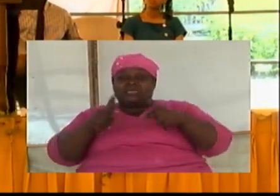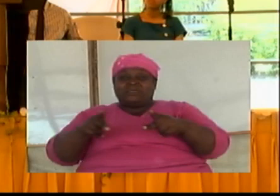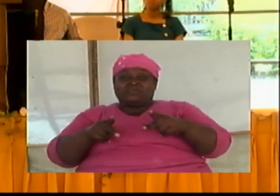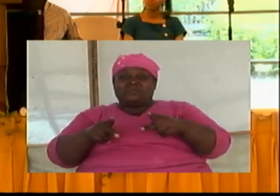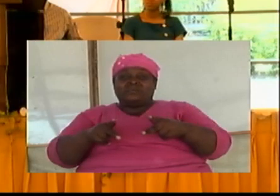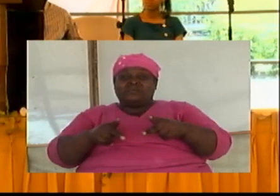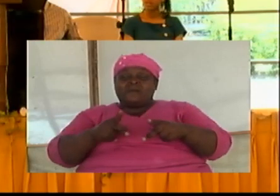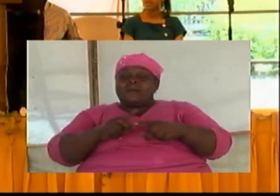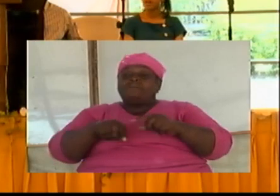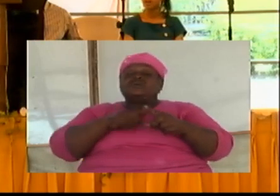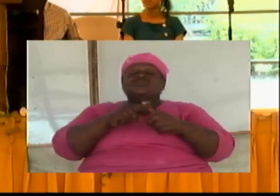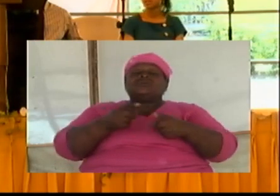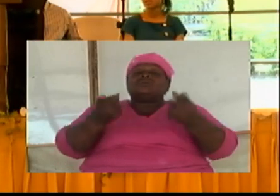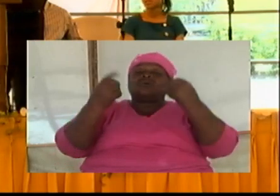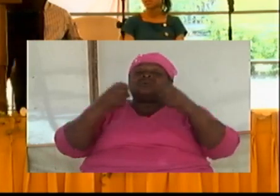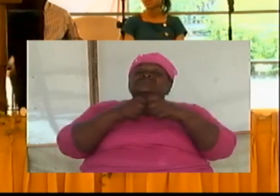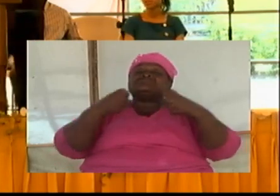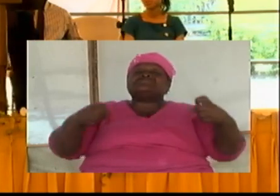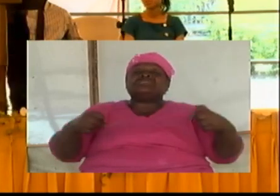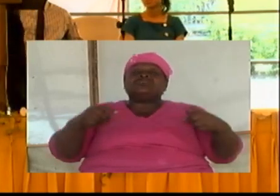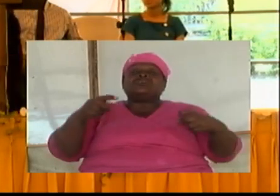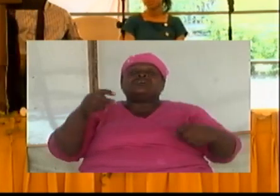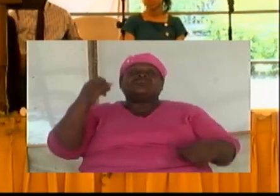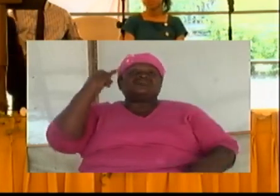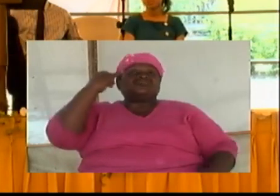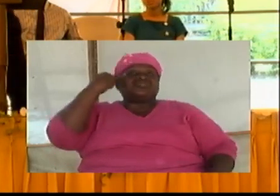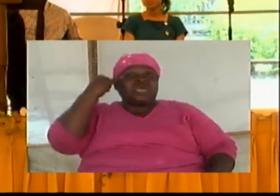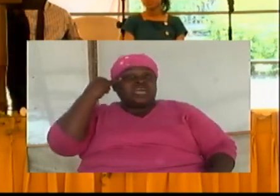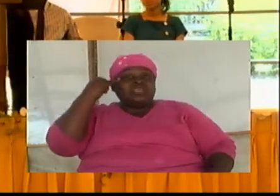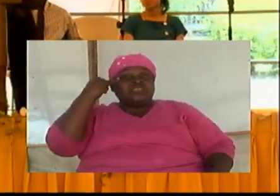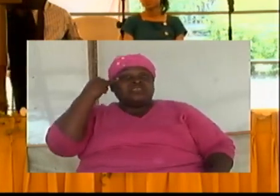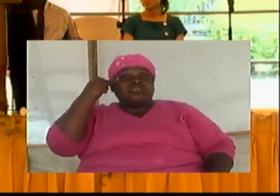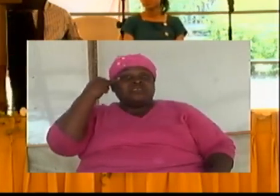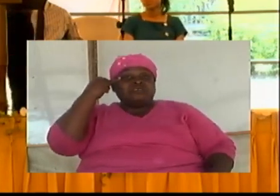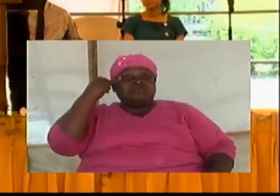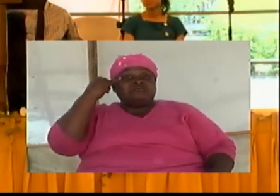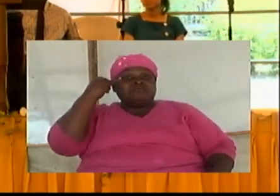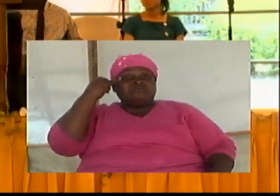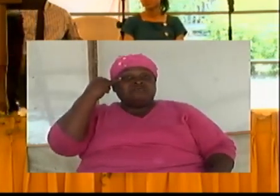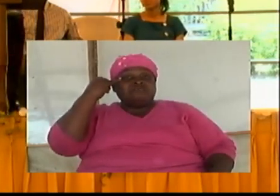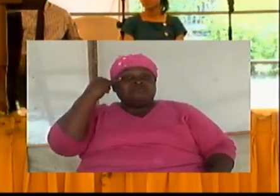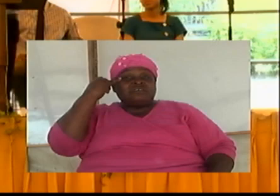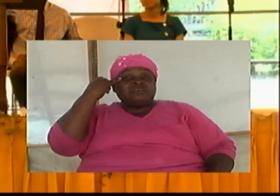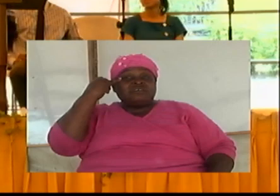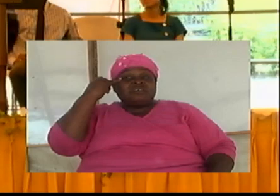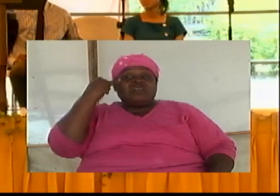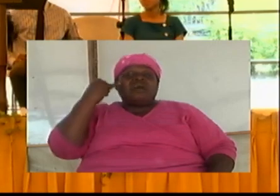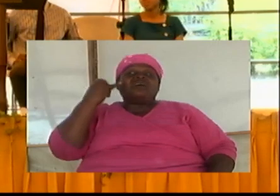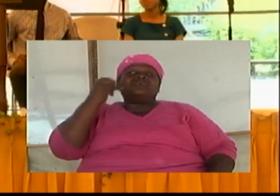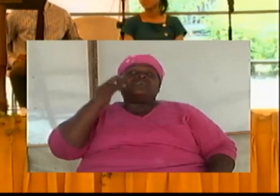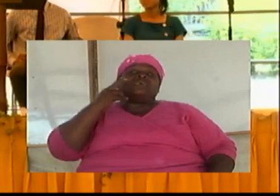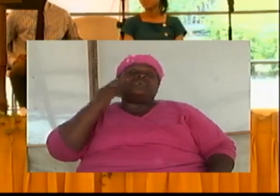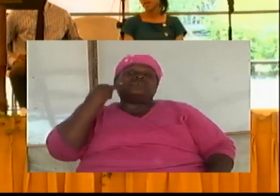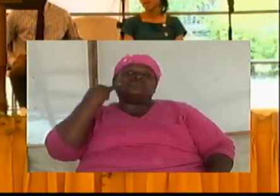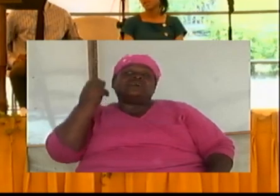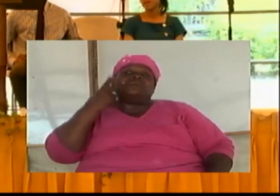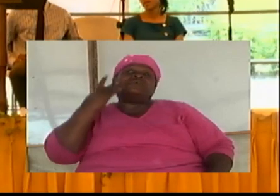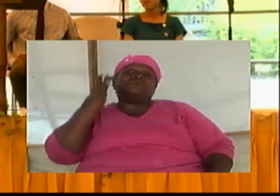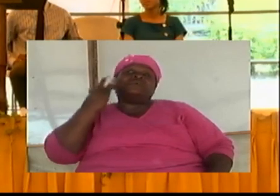or Indian, hallelujah, black or white, praise God Almighty, then sin has the same effect.